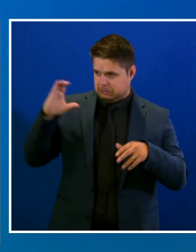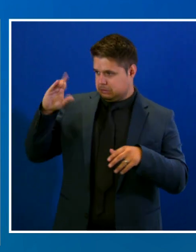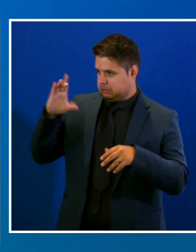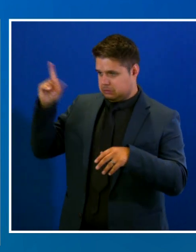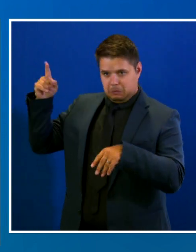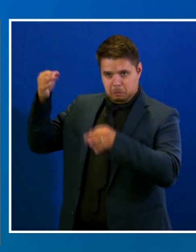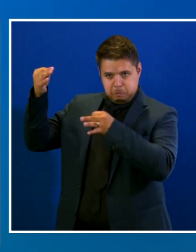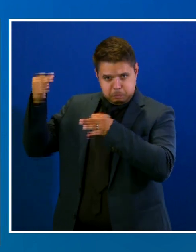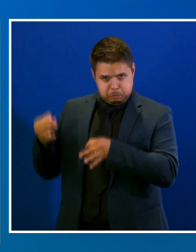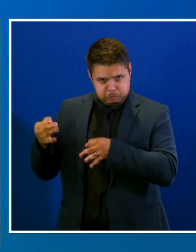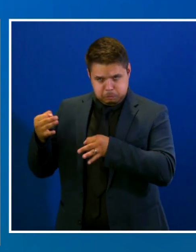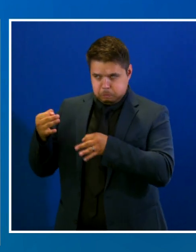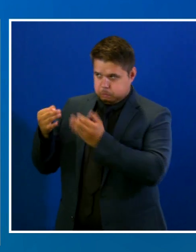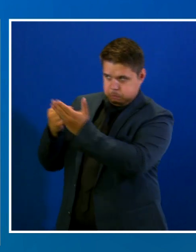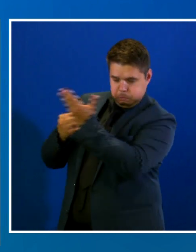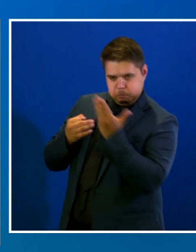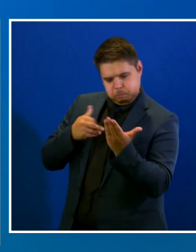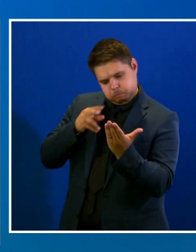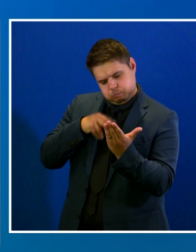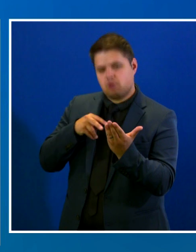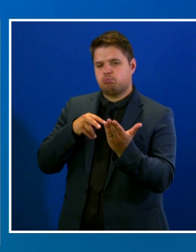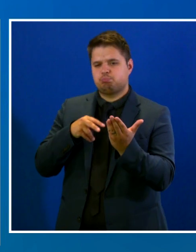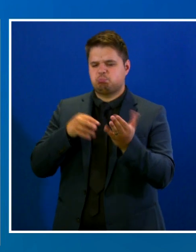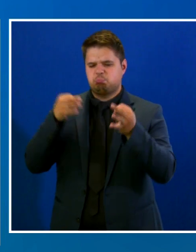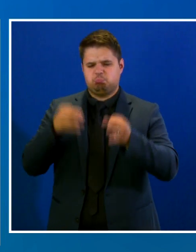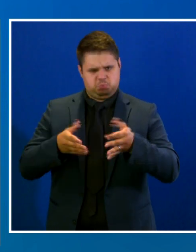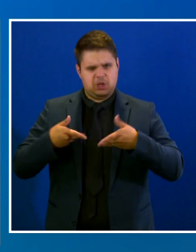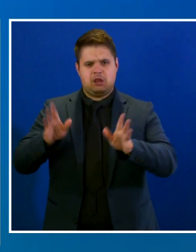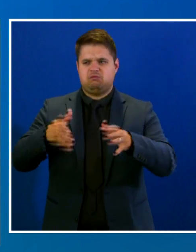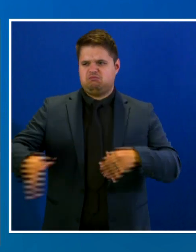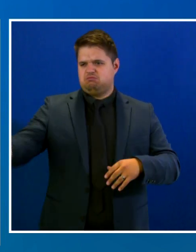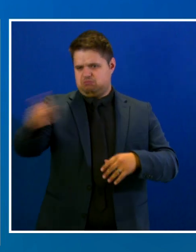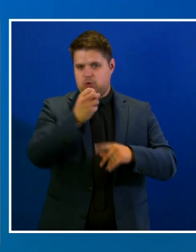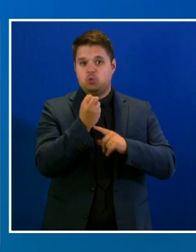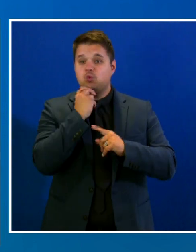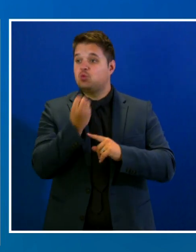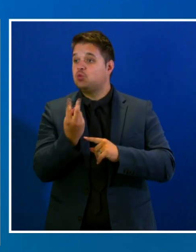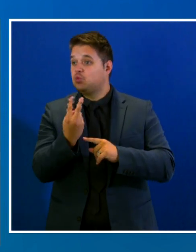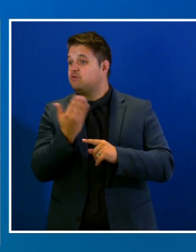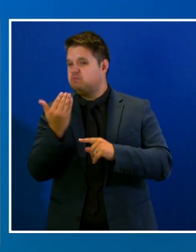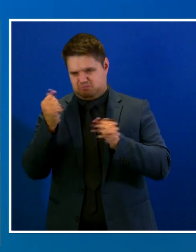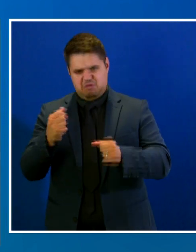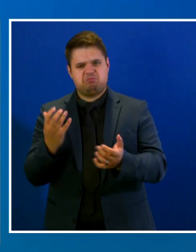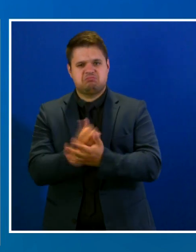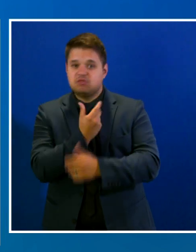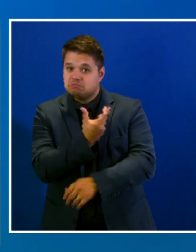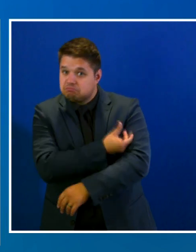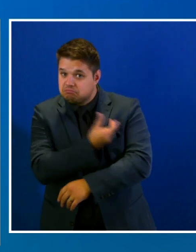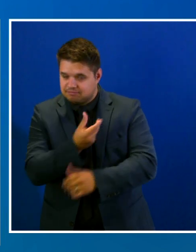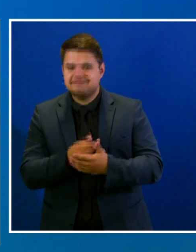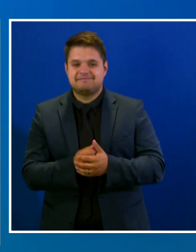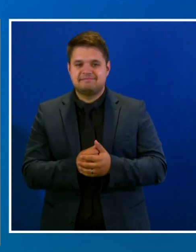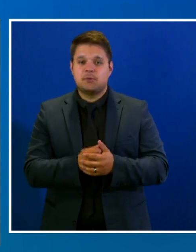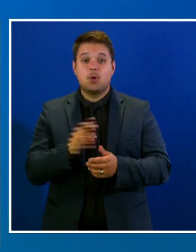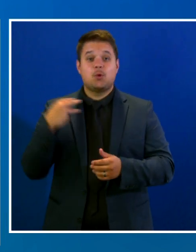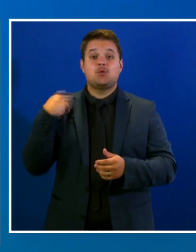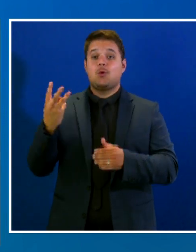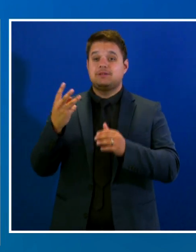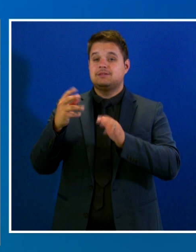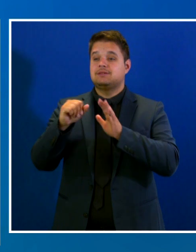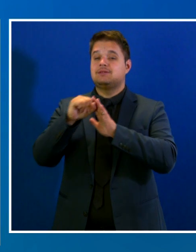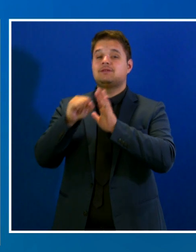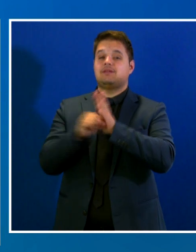use. Closer to home, the Washington State Department of Health also approved